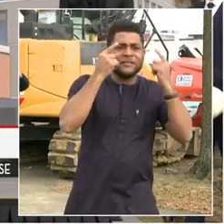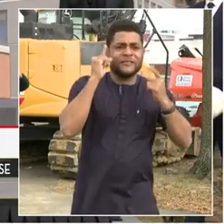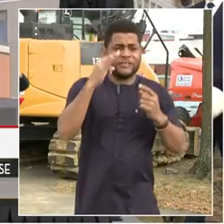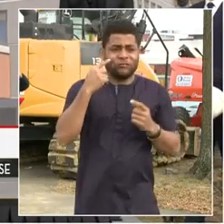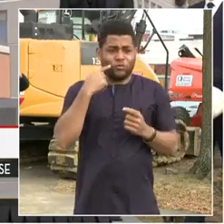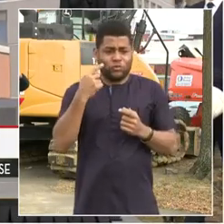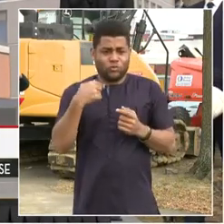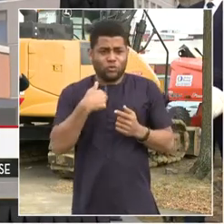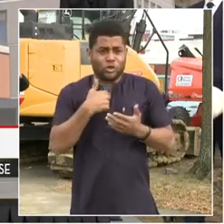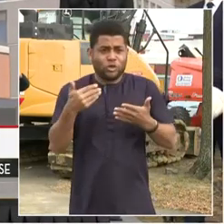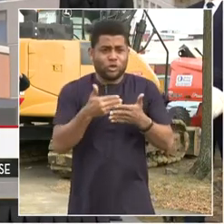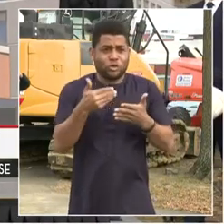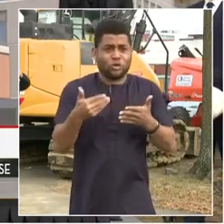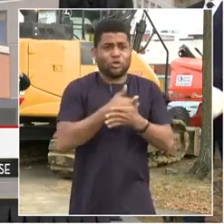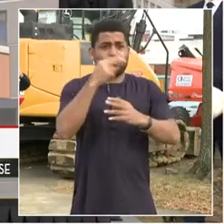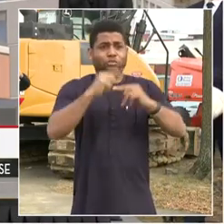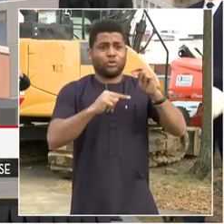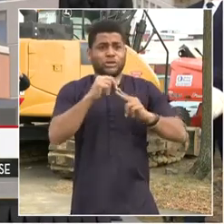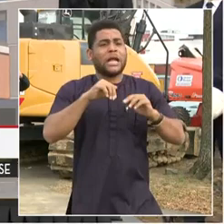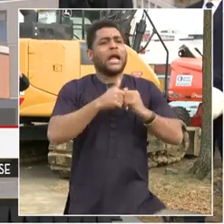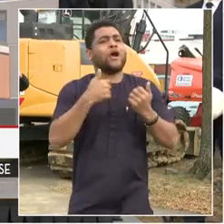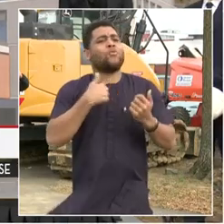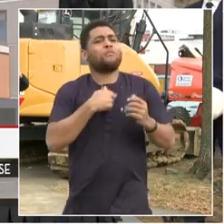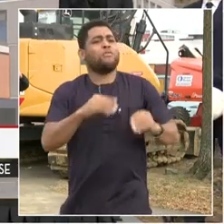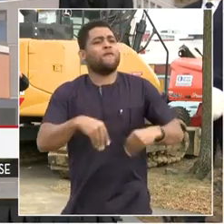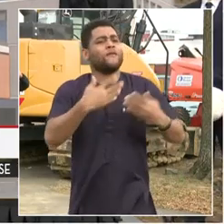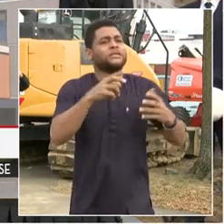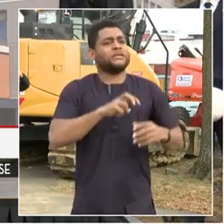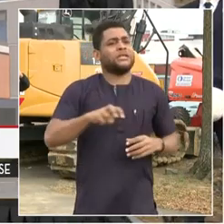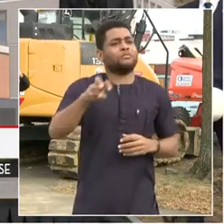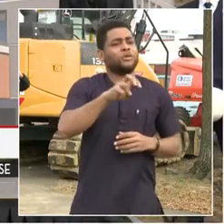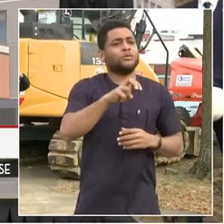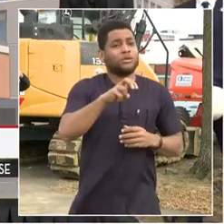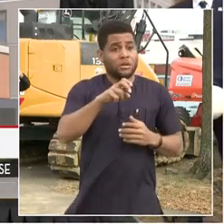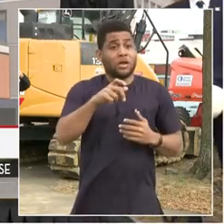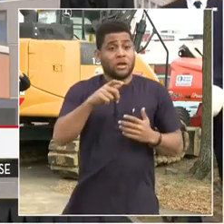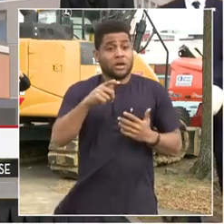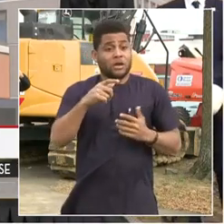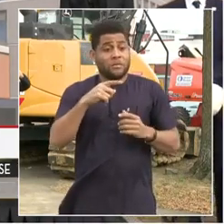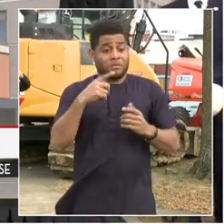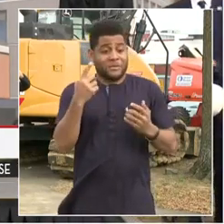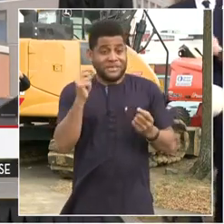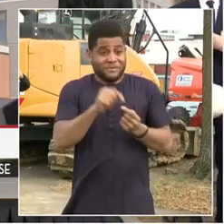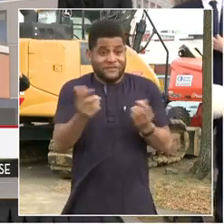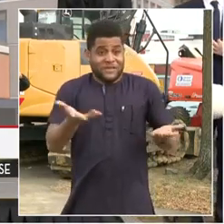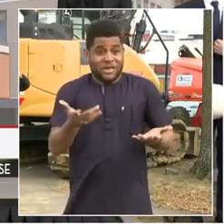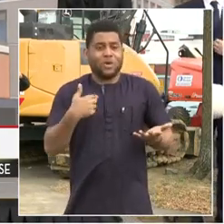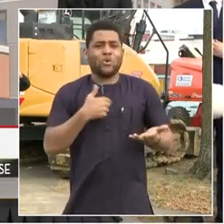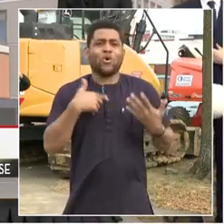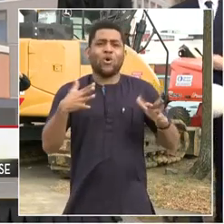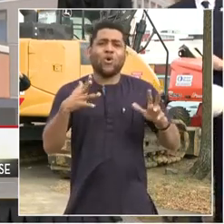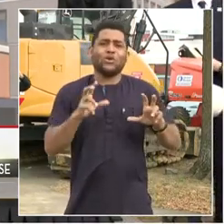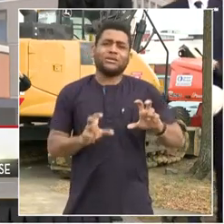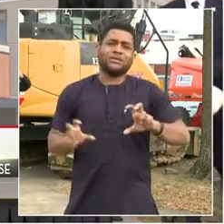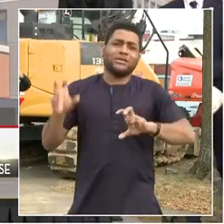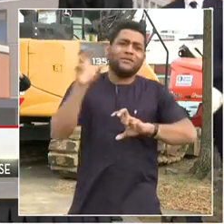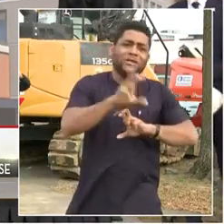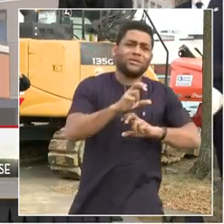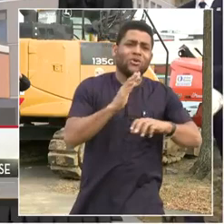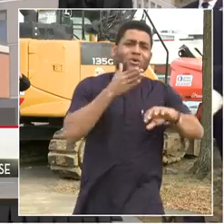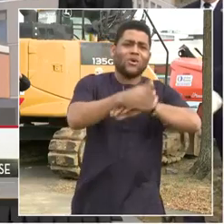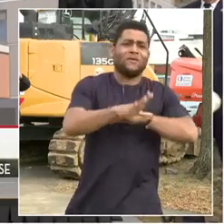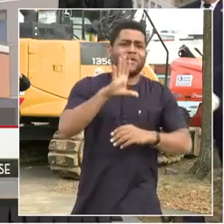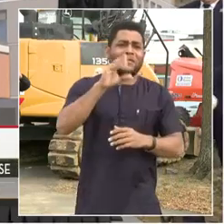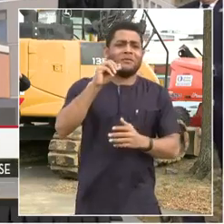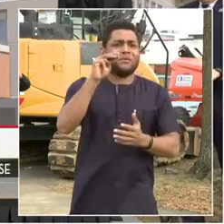the opportunity here, especially because we've made over $50 million. As you look around, you see cranes